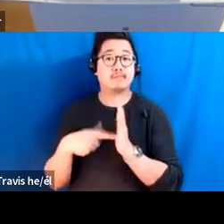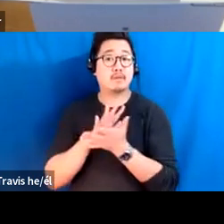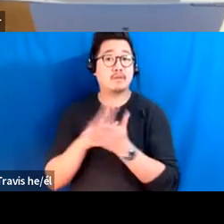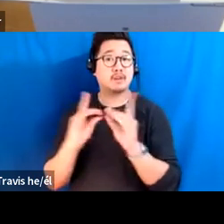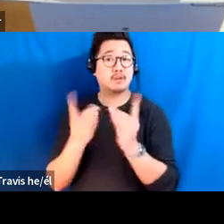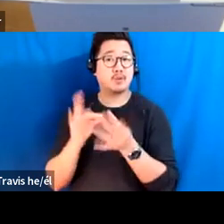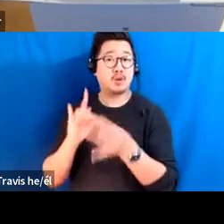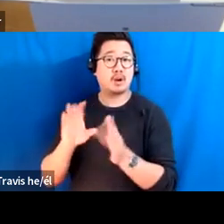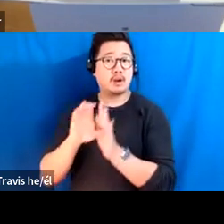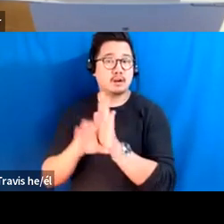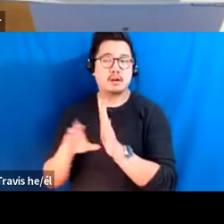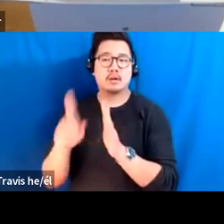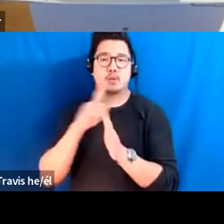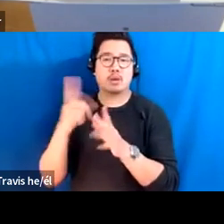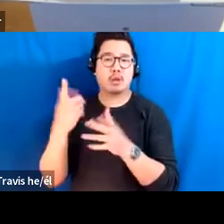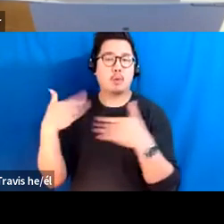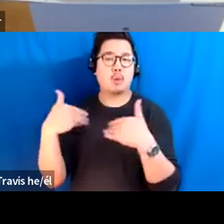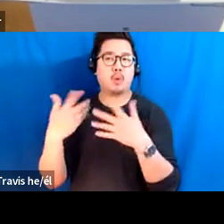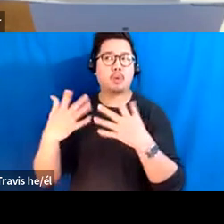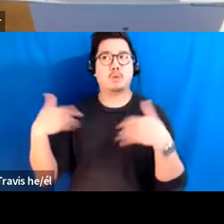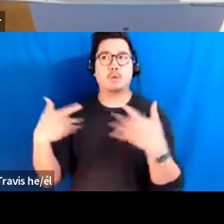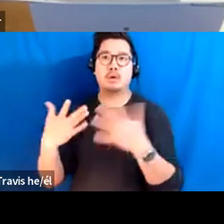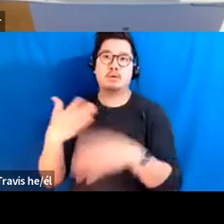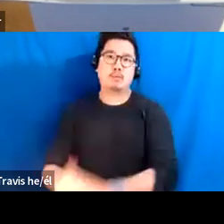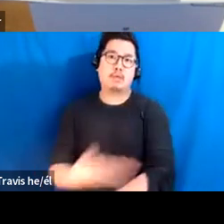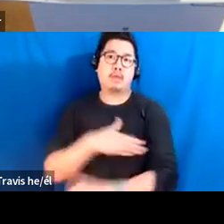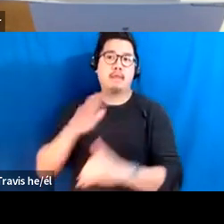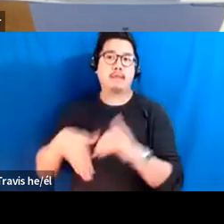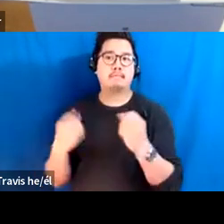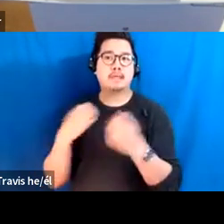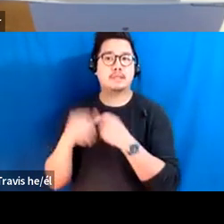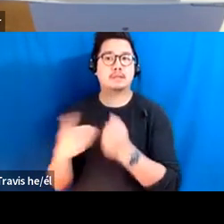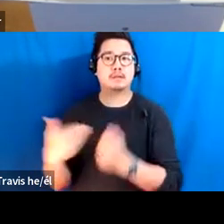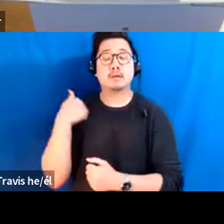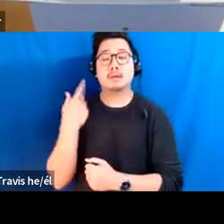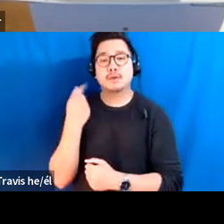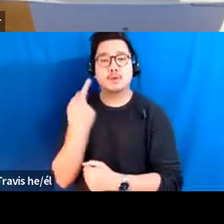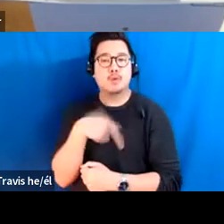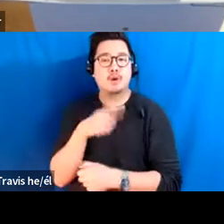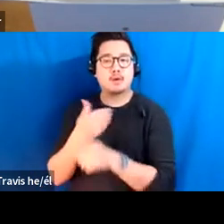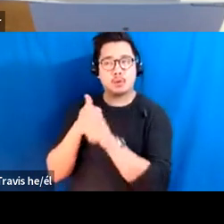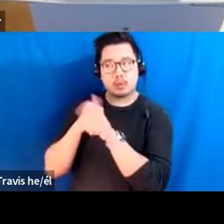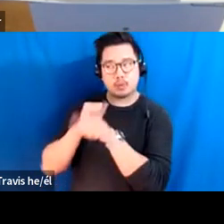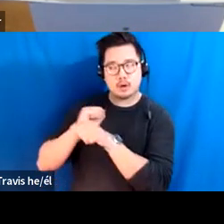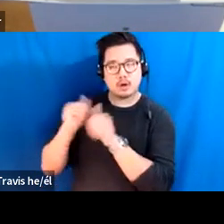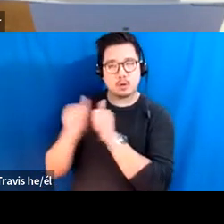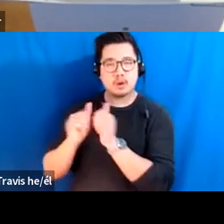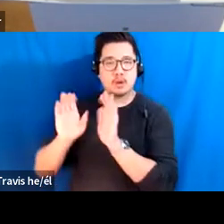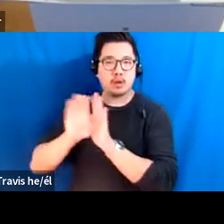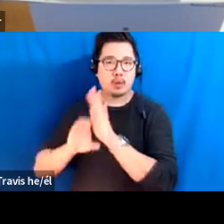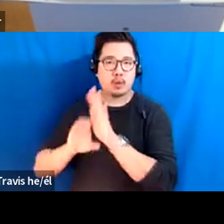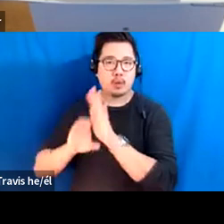conduct is light years ahead of where it was and we have worked very closely with the code of conduct committee as we do with